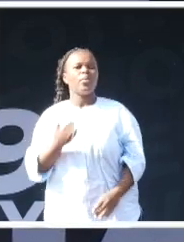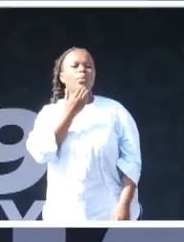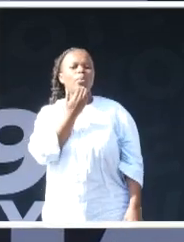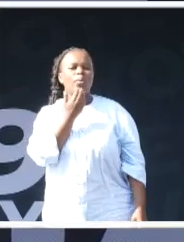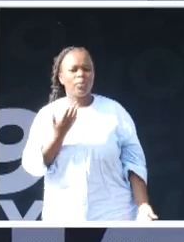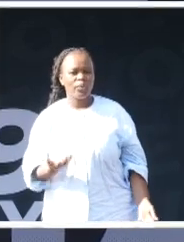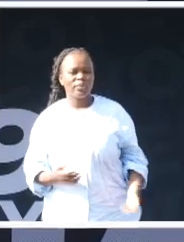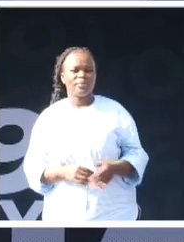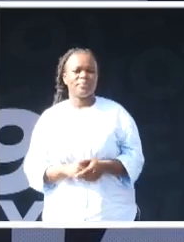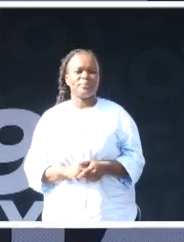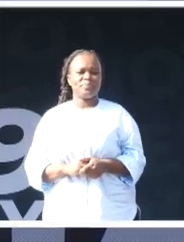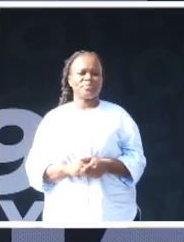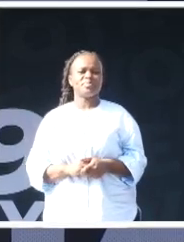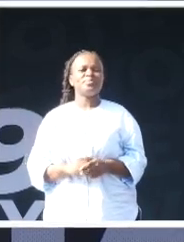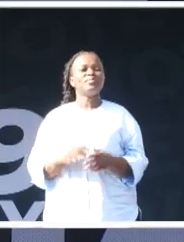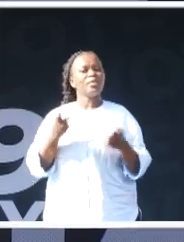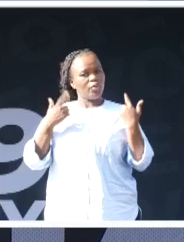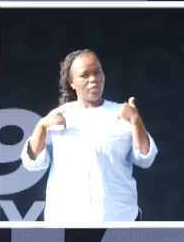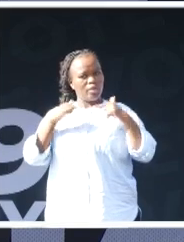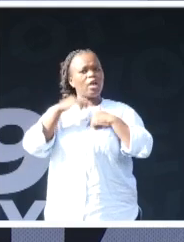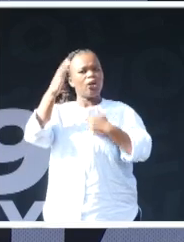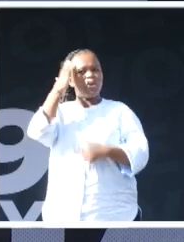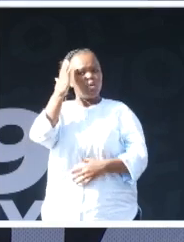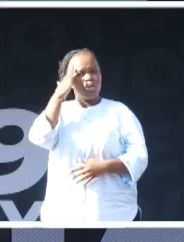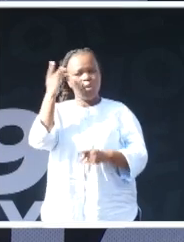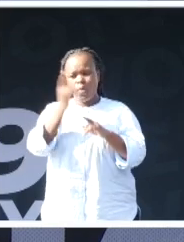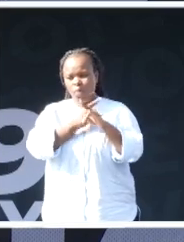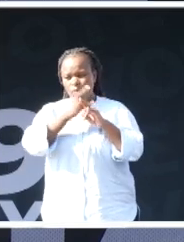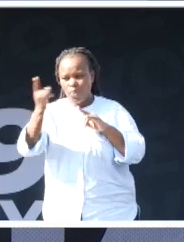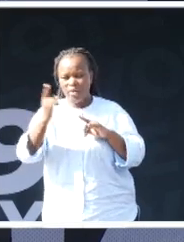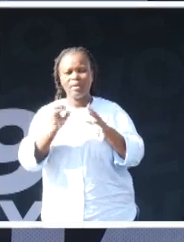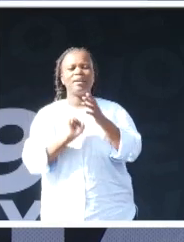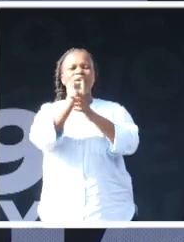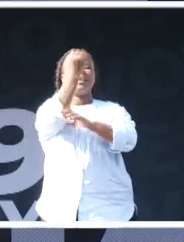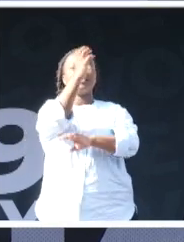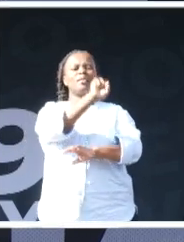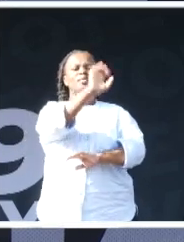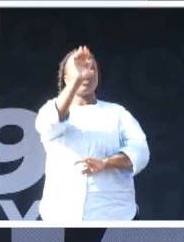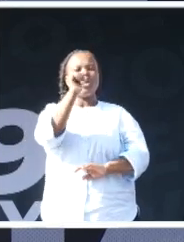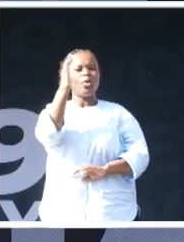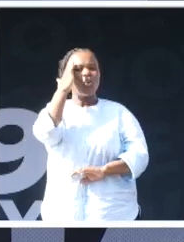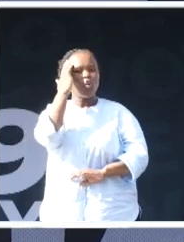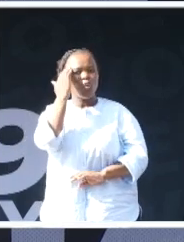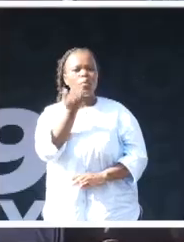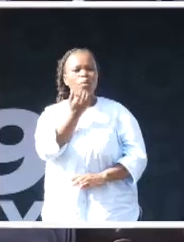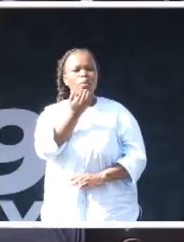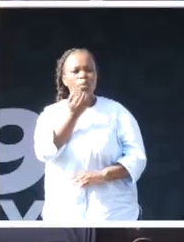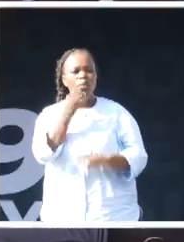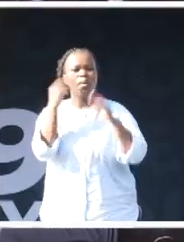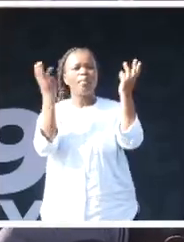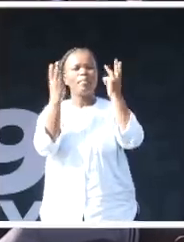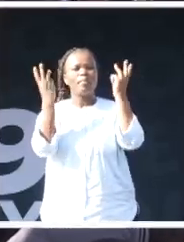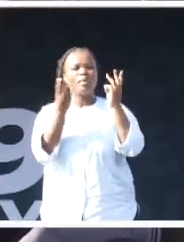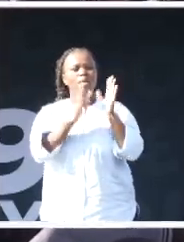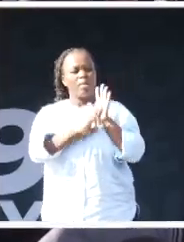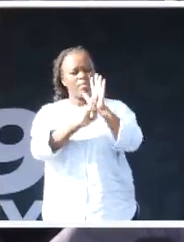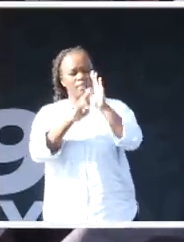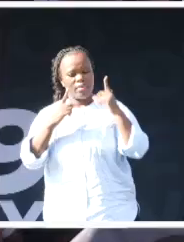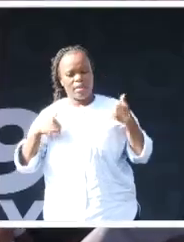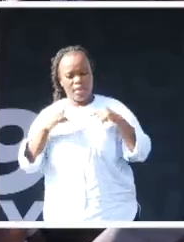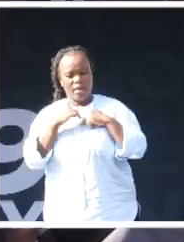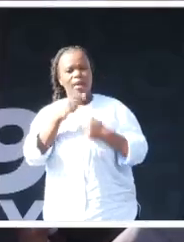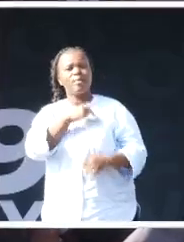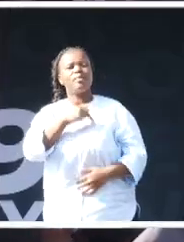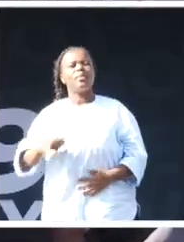We know who, when RISE Mzansi win, we know who our premiers are going to be. When RISE Mzansi